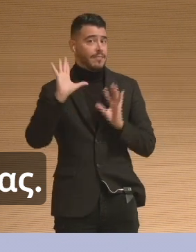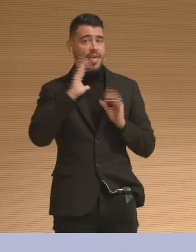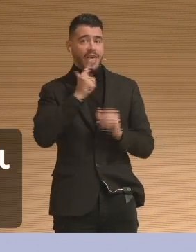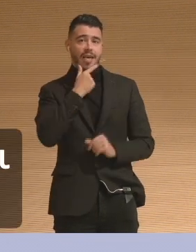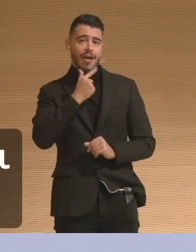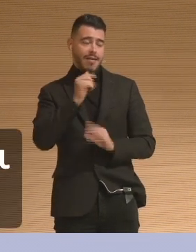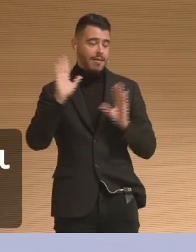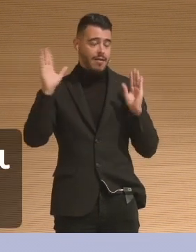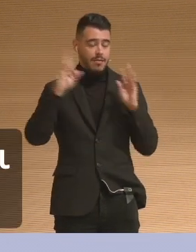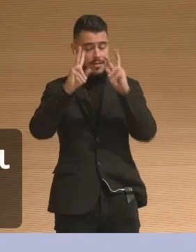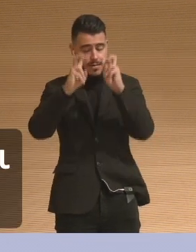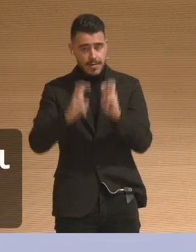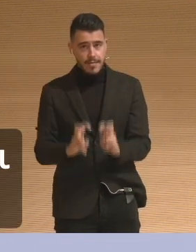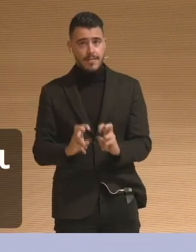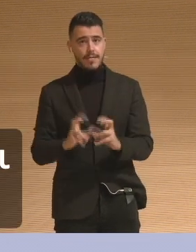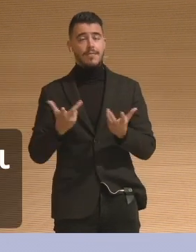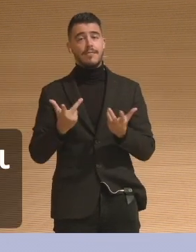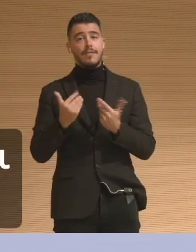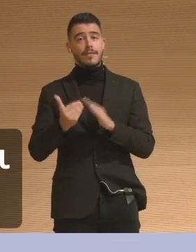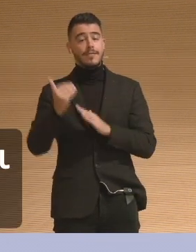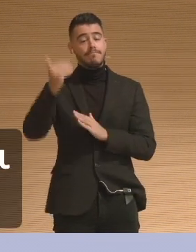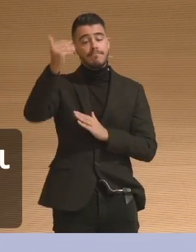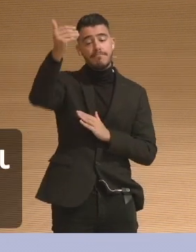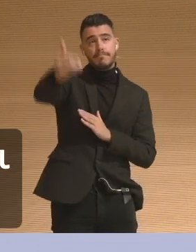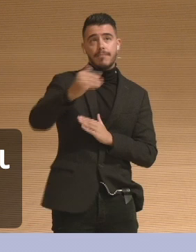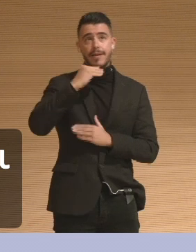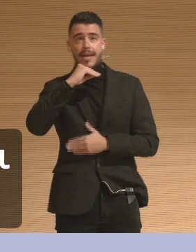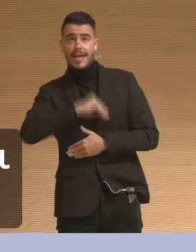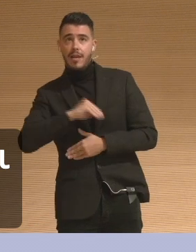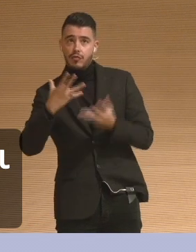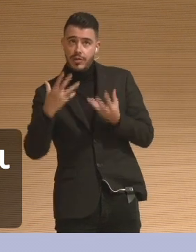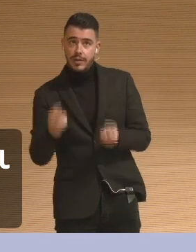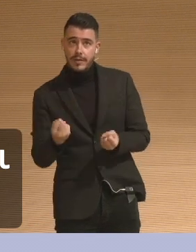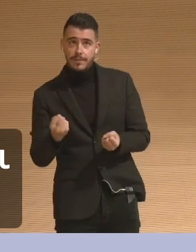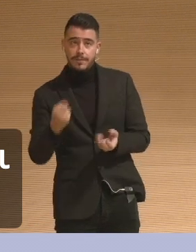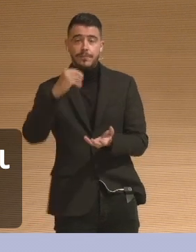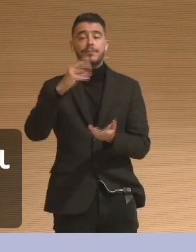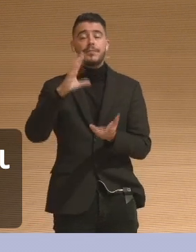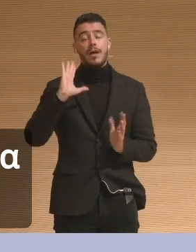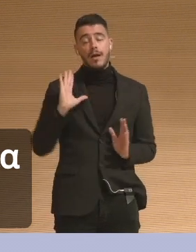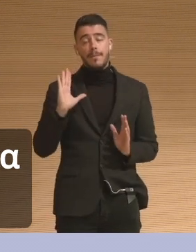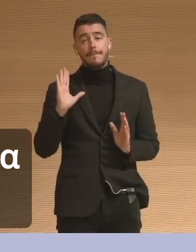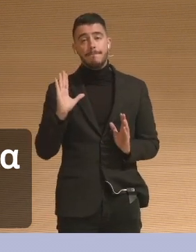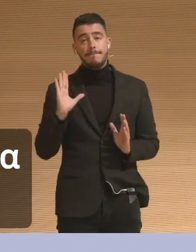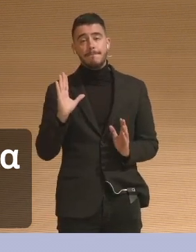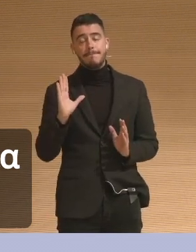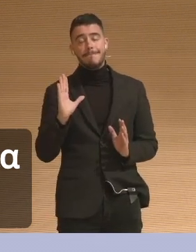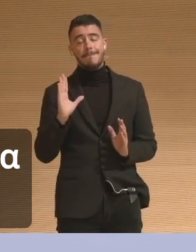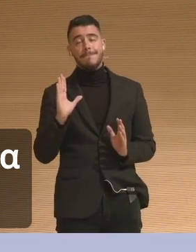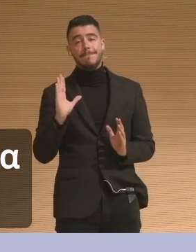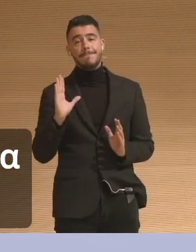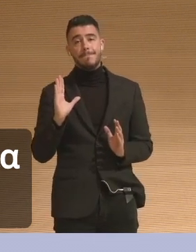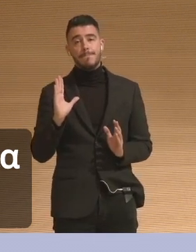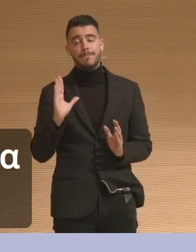well-being. But the extensive research on arts and culture and health provides promising evidence that some patients